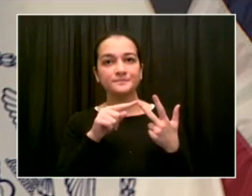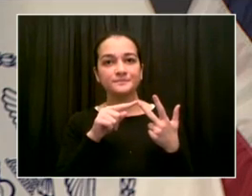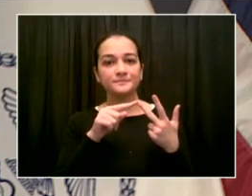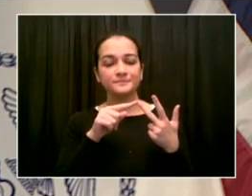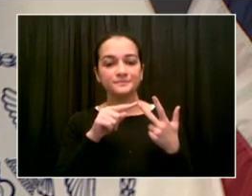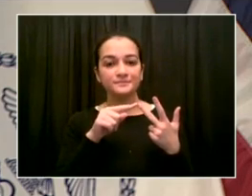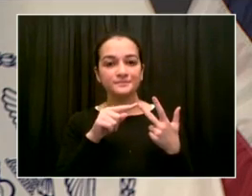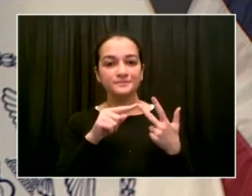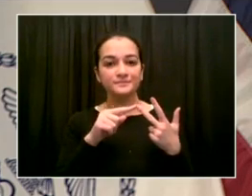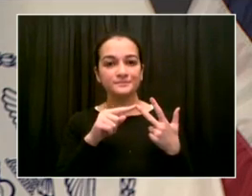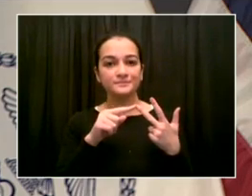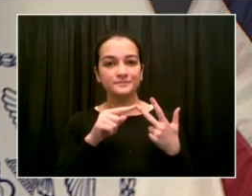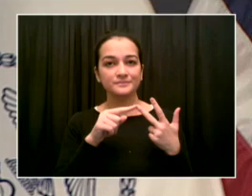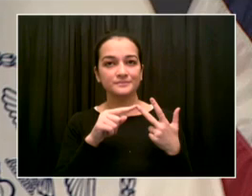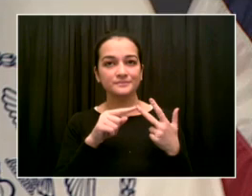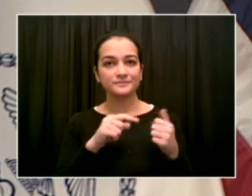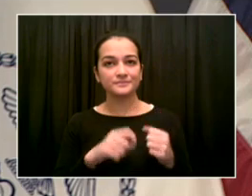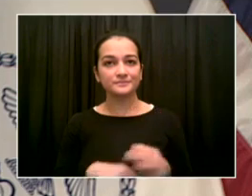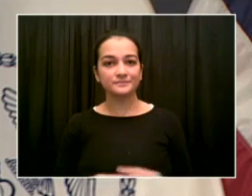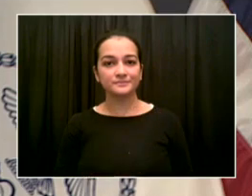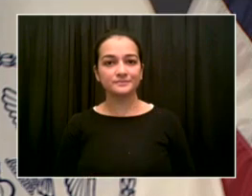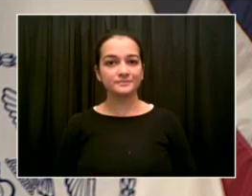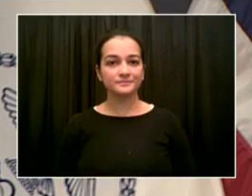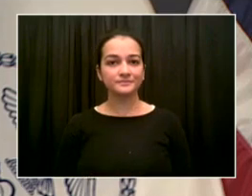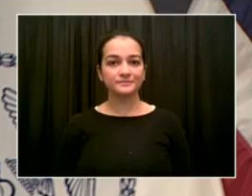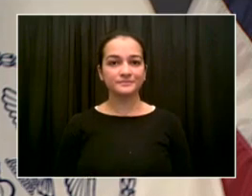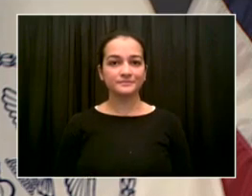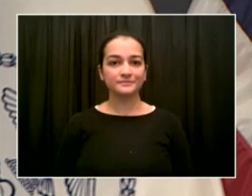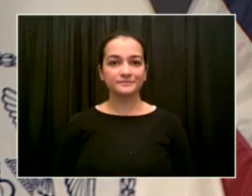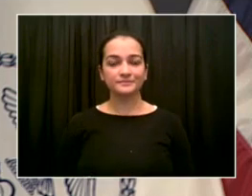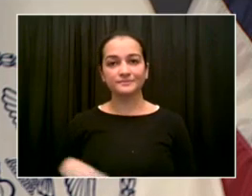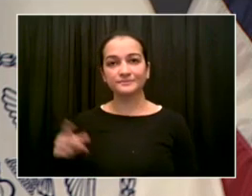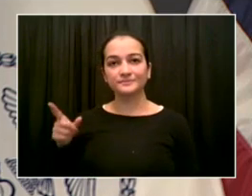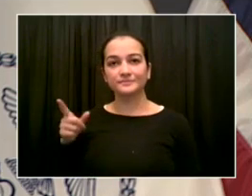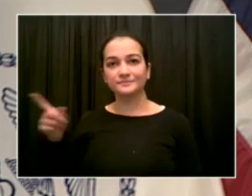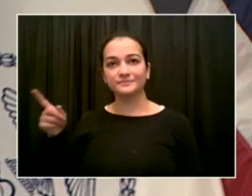Our first question for today goes to Andrea from CBS.